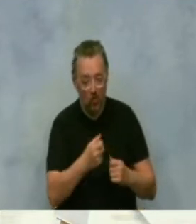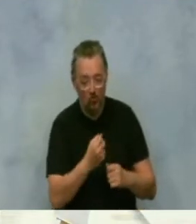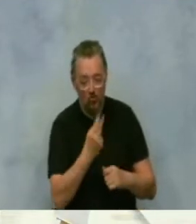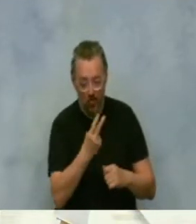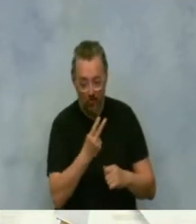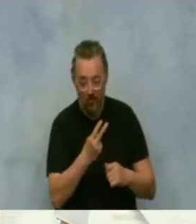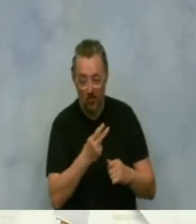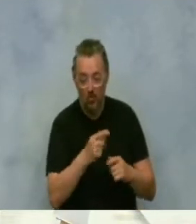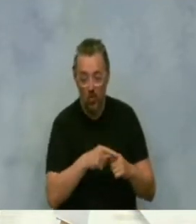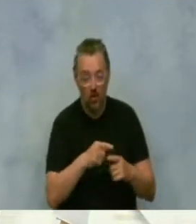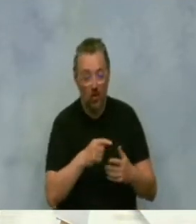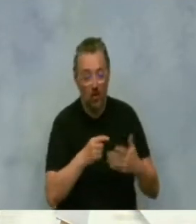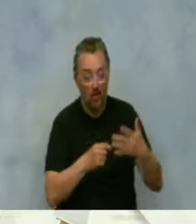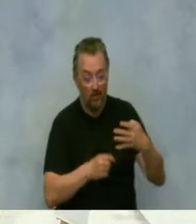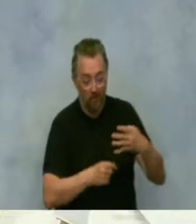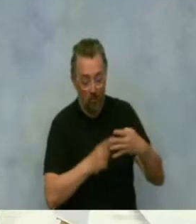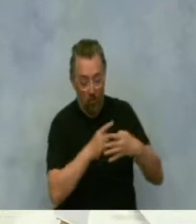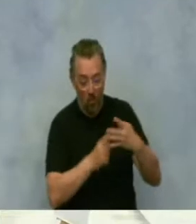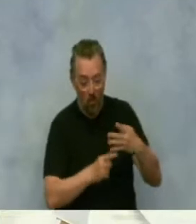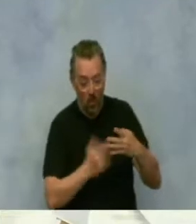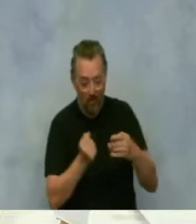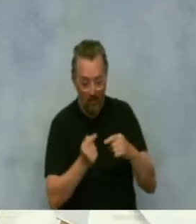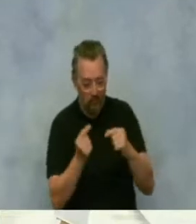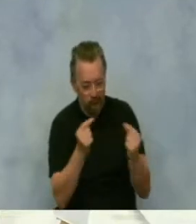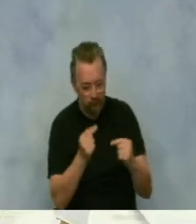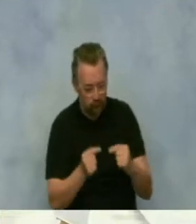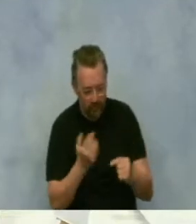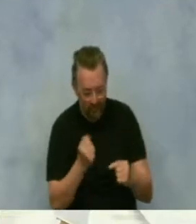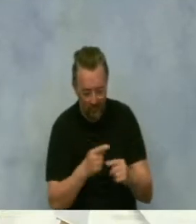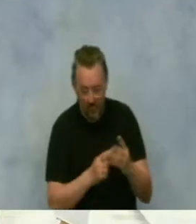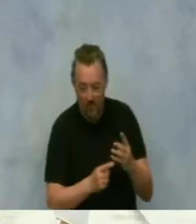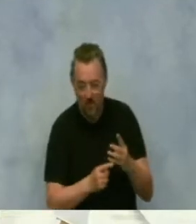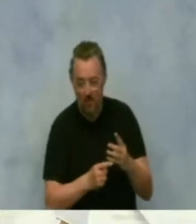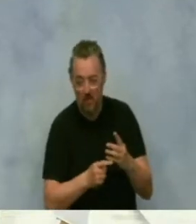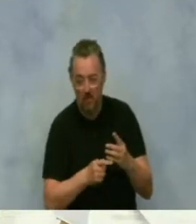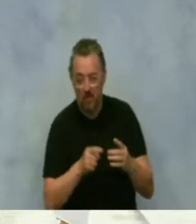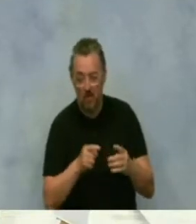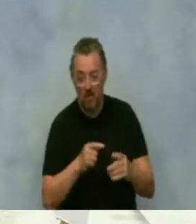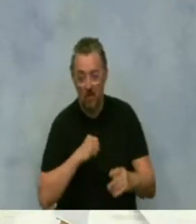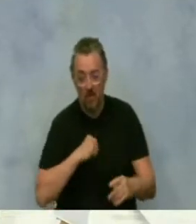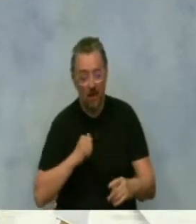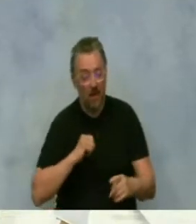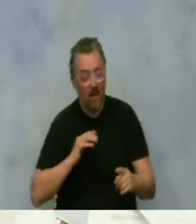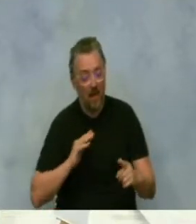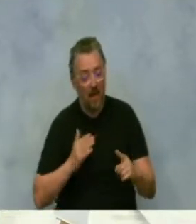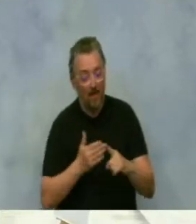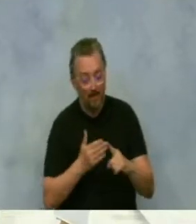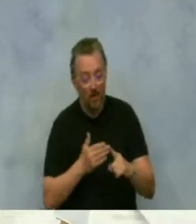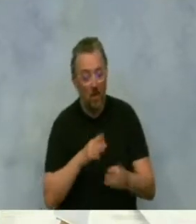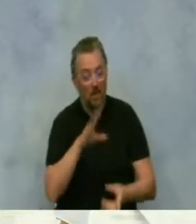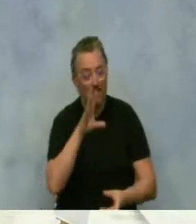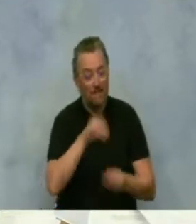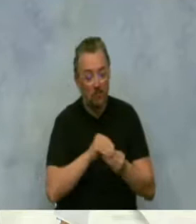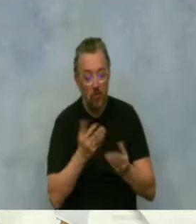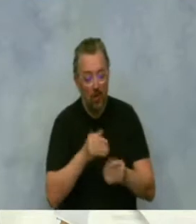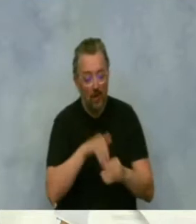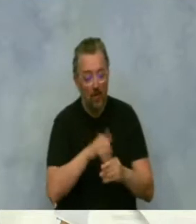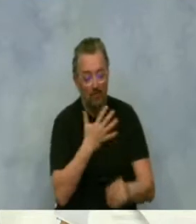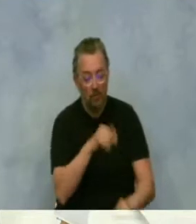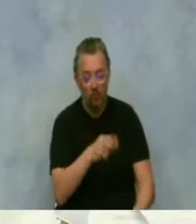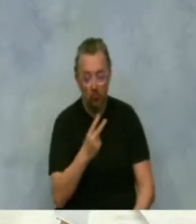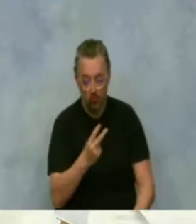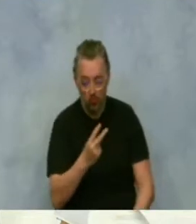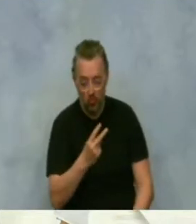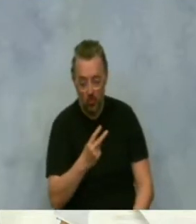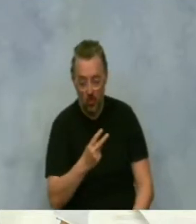16 indicators included are purely contextual. The kind of direction of travel is summarised at 5.2, which is with 3 showing improvement,